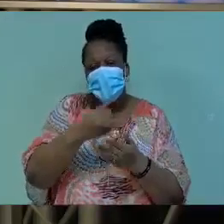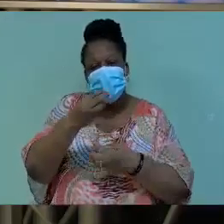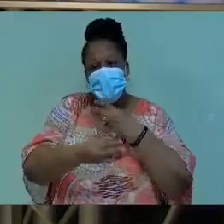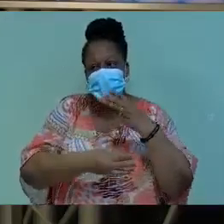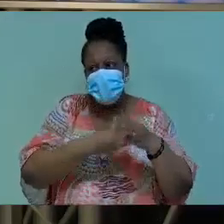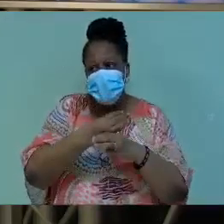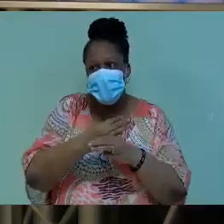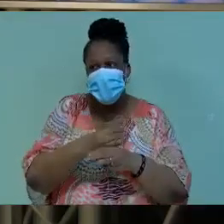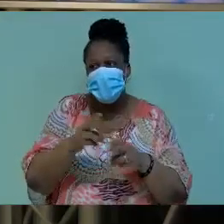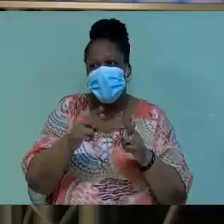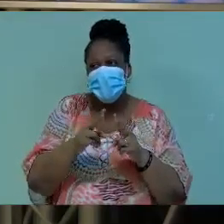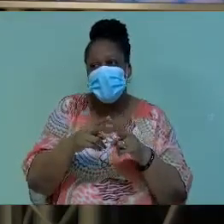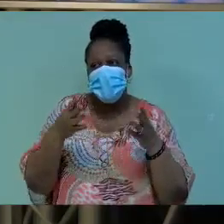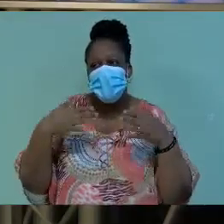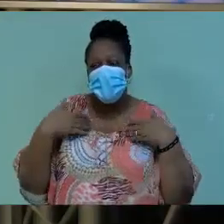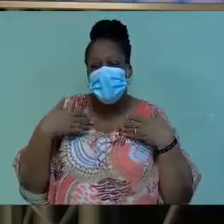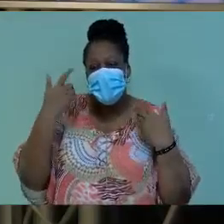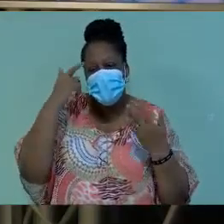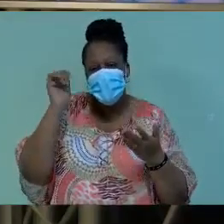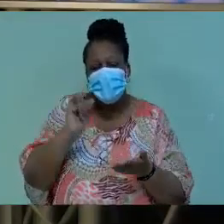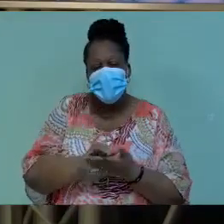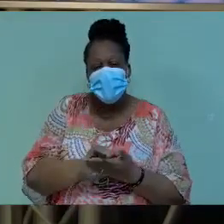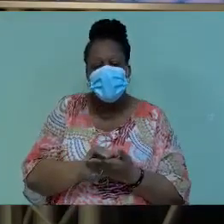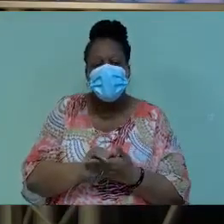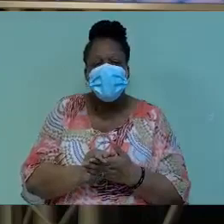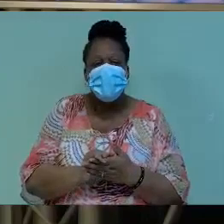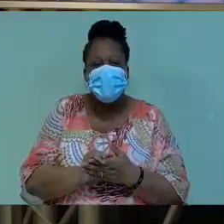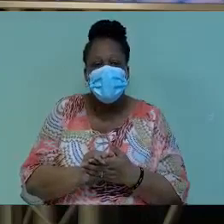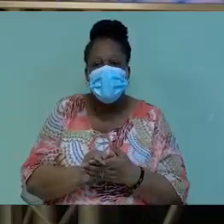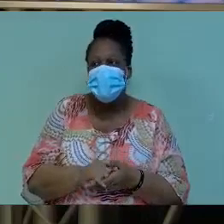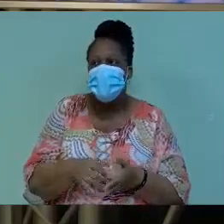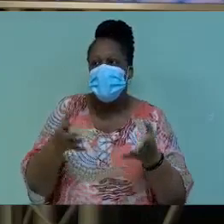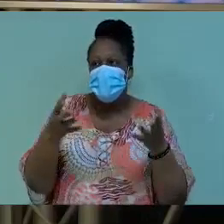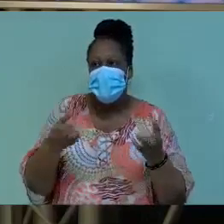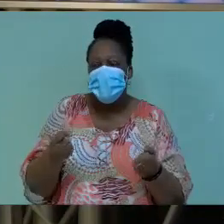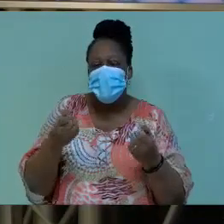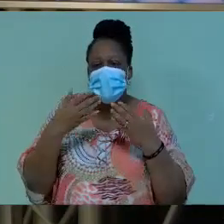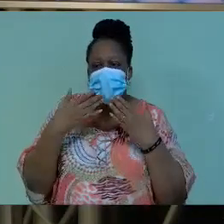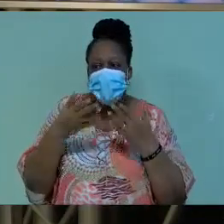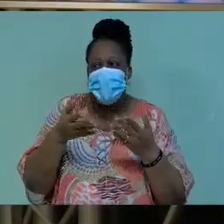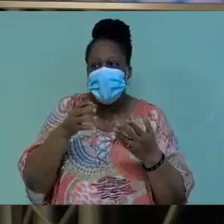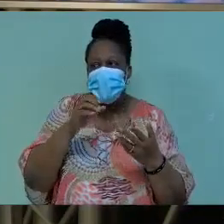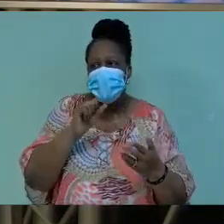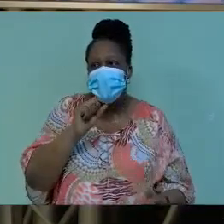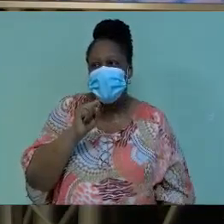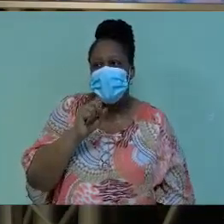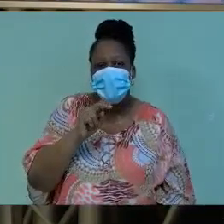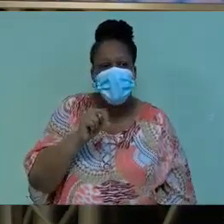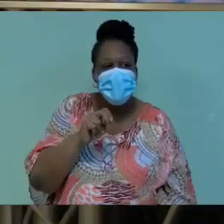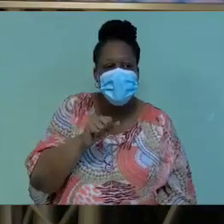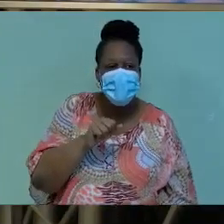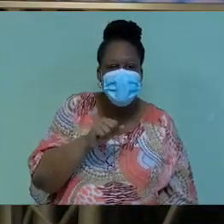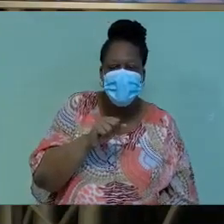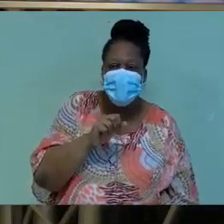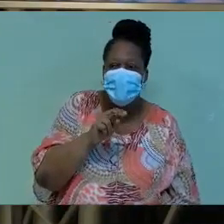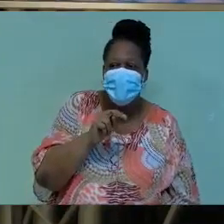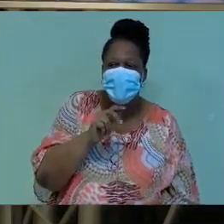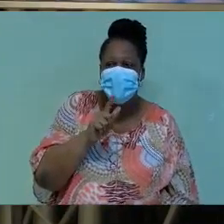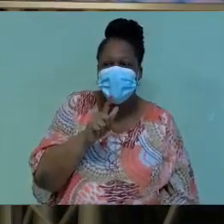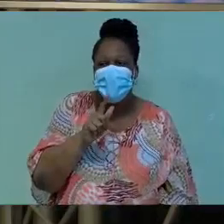our press briefings. We also thank Mr. Samuel, who is the chair of the COVID-19